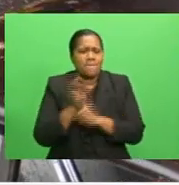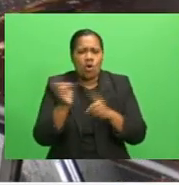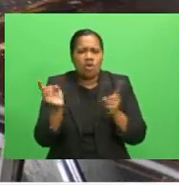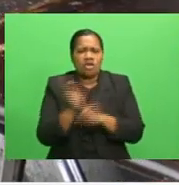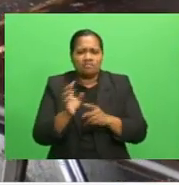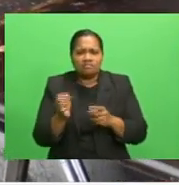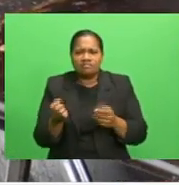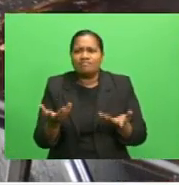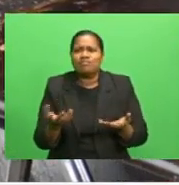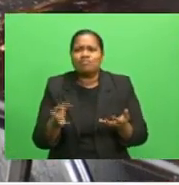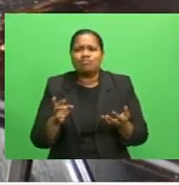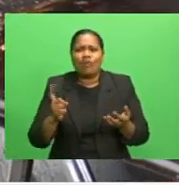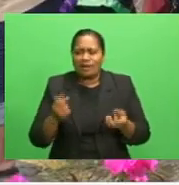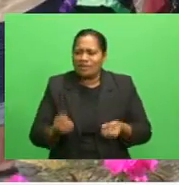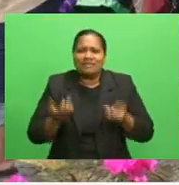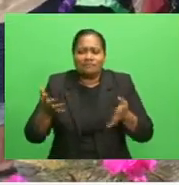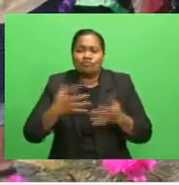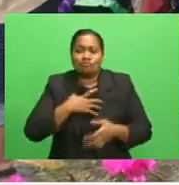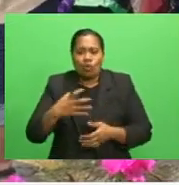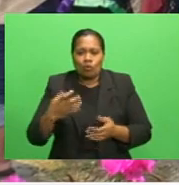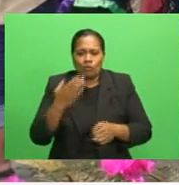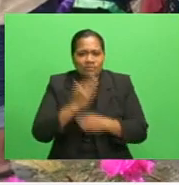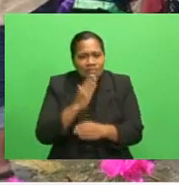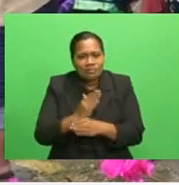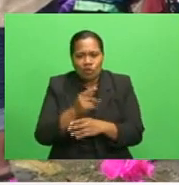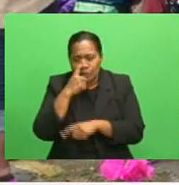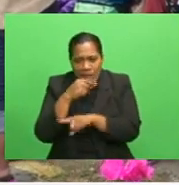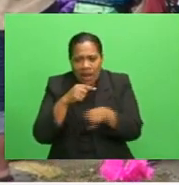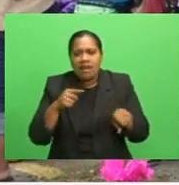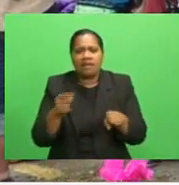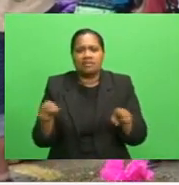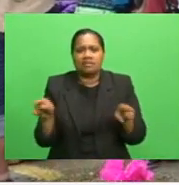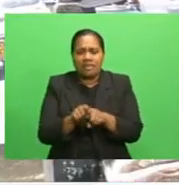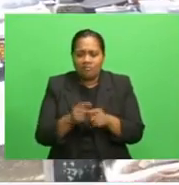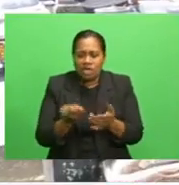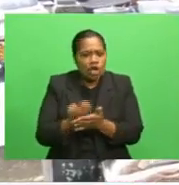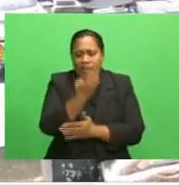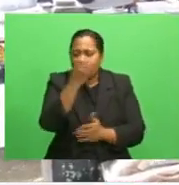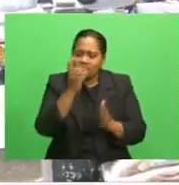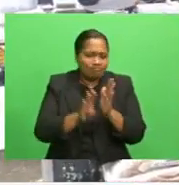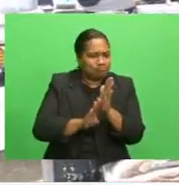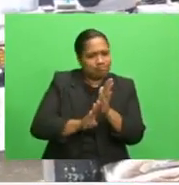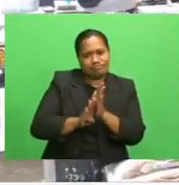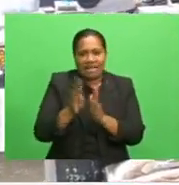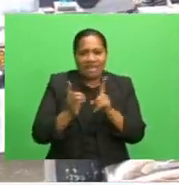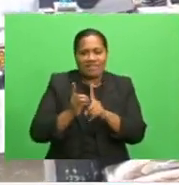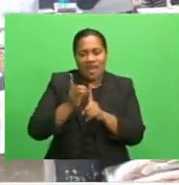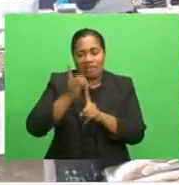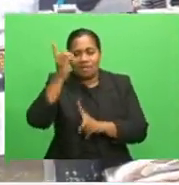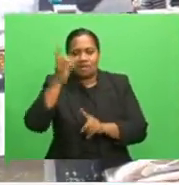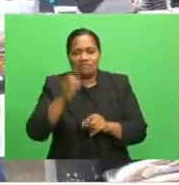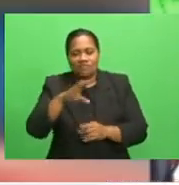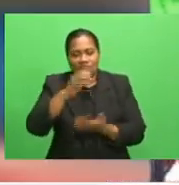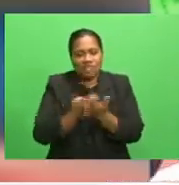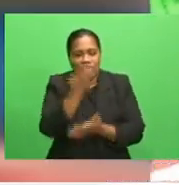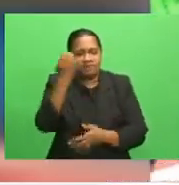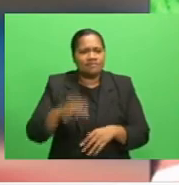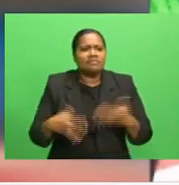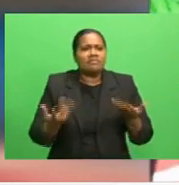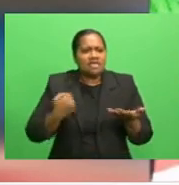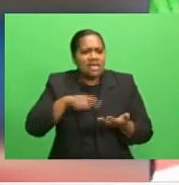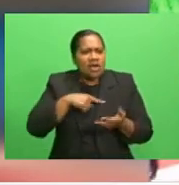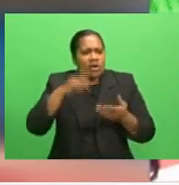creation and economic development. You could sit there and say that there is no job, there is no job, there is no job. But when you start thinking that how you can actually put these